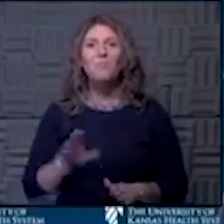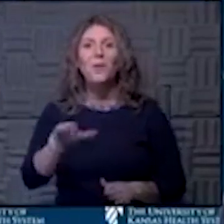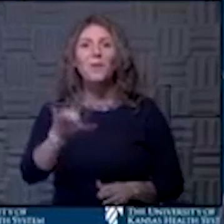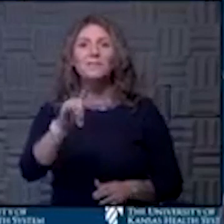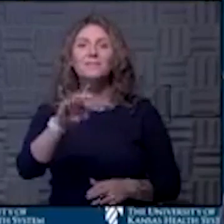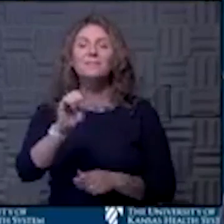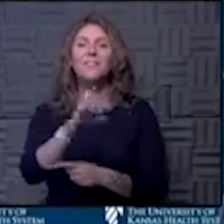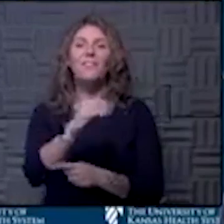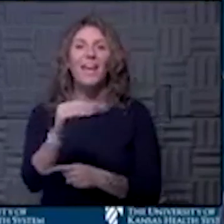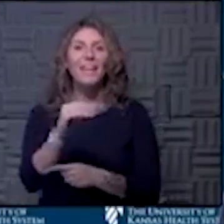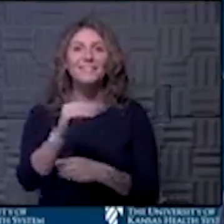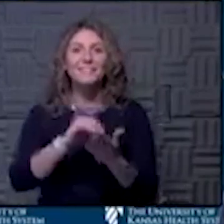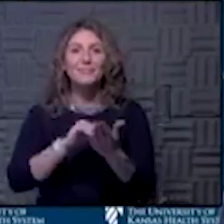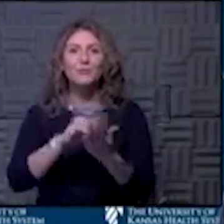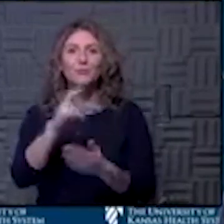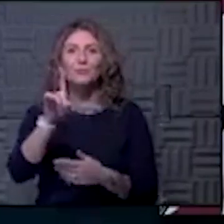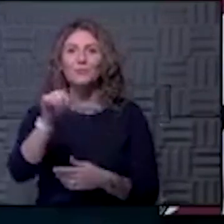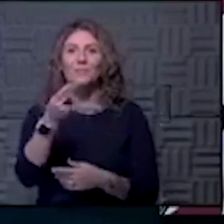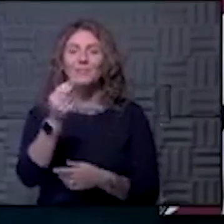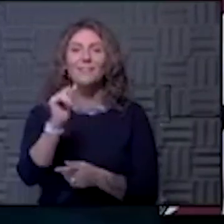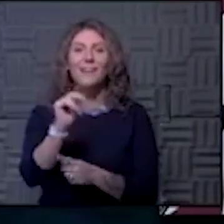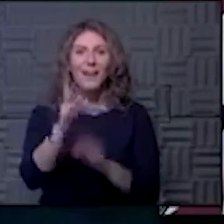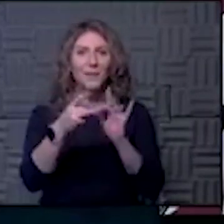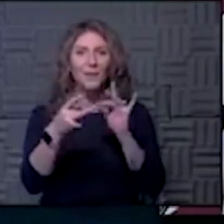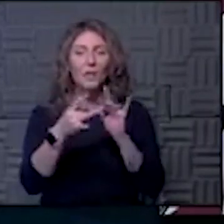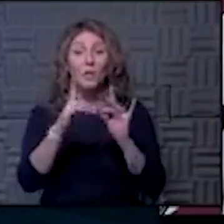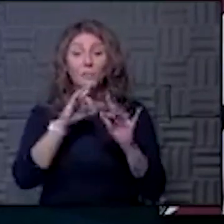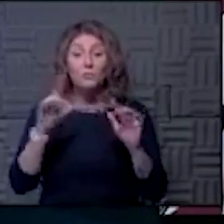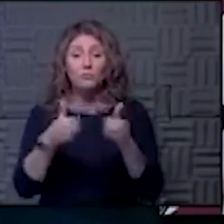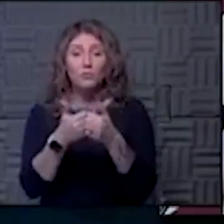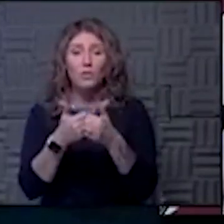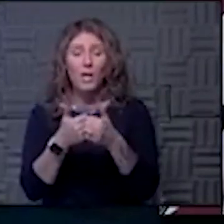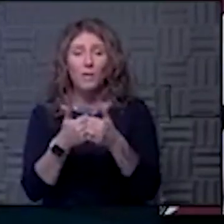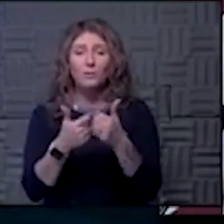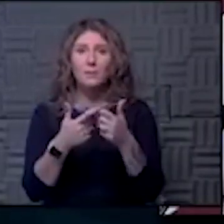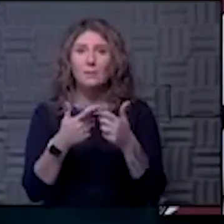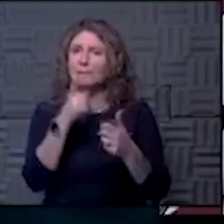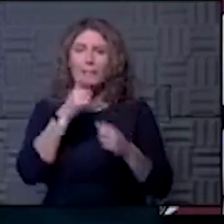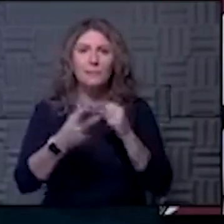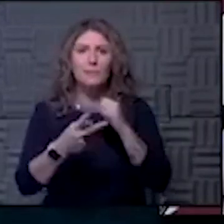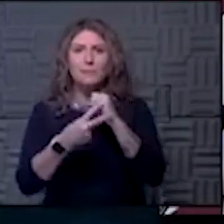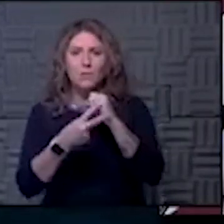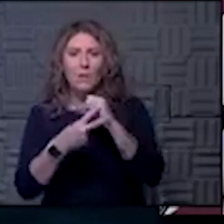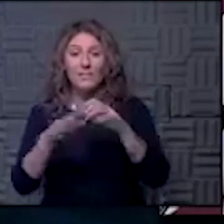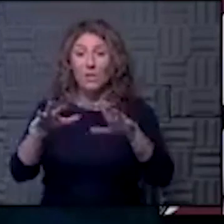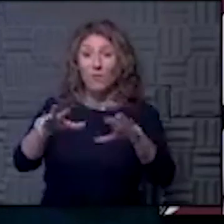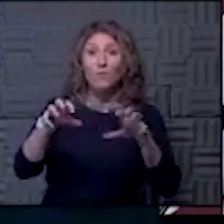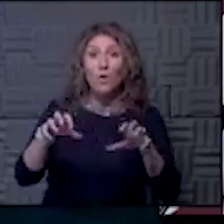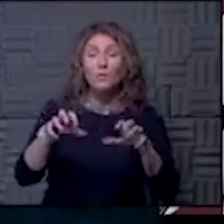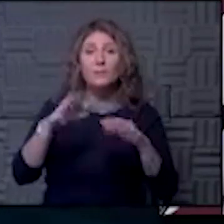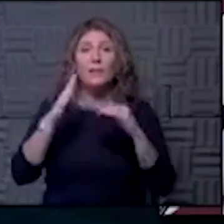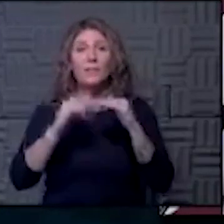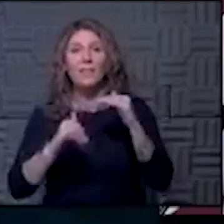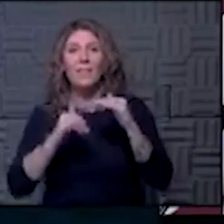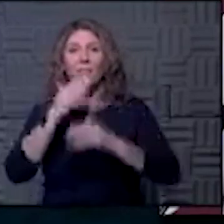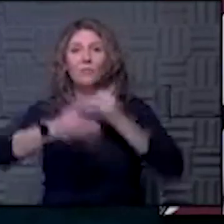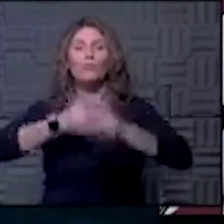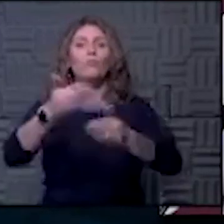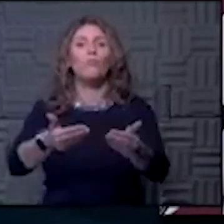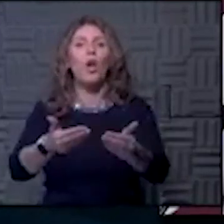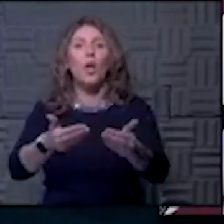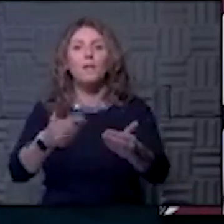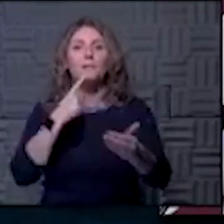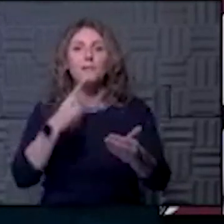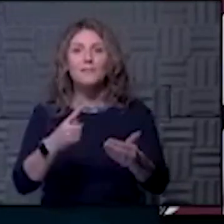alluded to this a little bit. I think the challenge is as much storing the vaccine at frozen as it is the process for